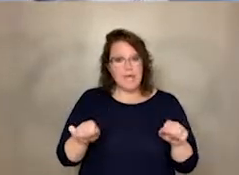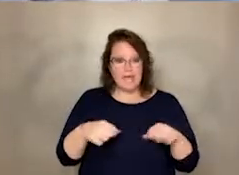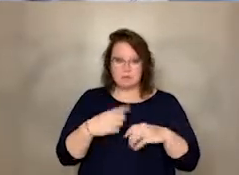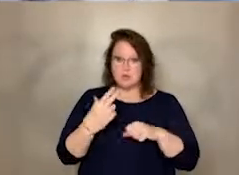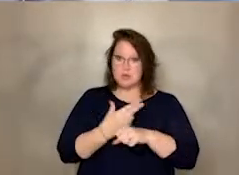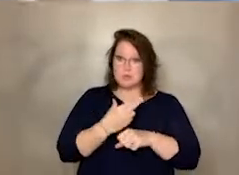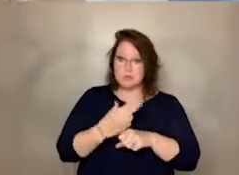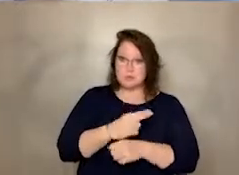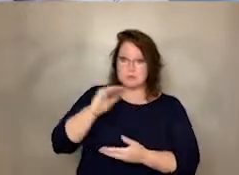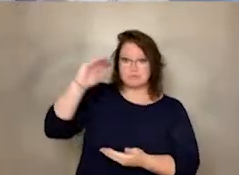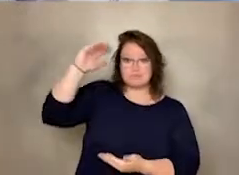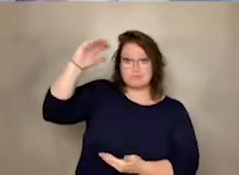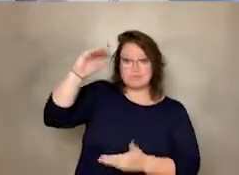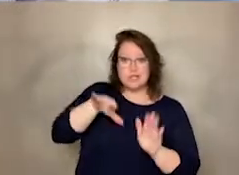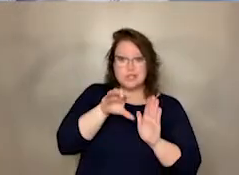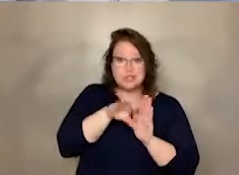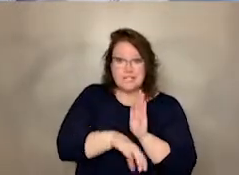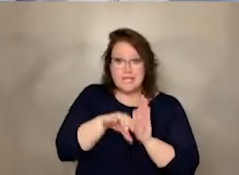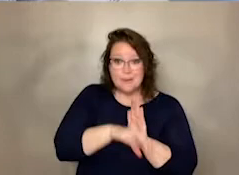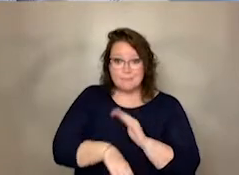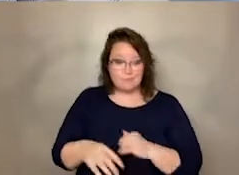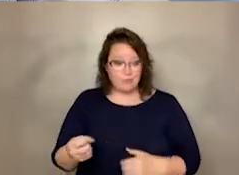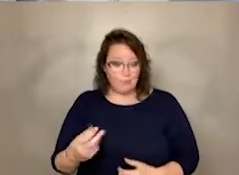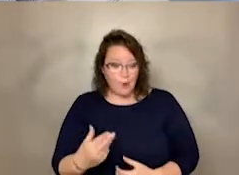Pringle can, throw it in your drum kit.